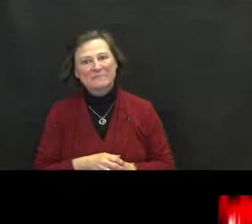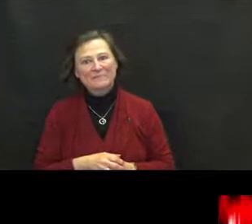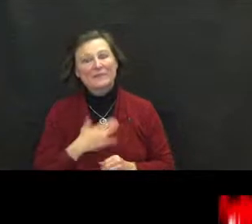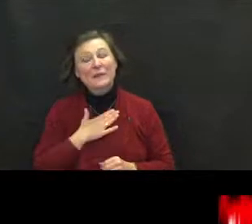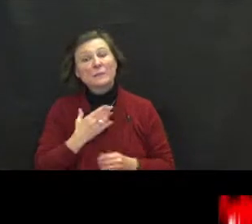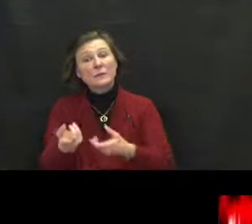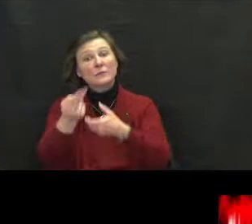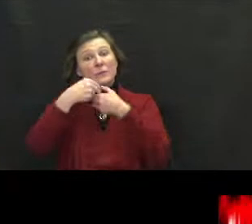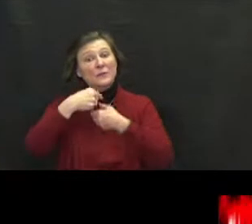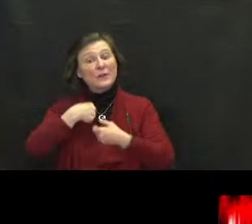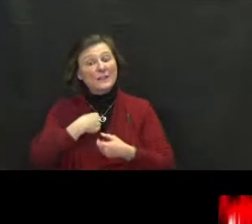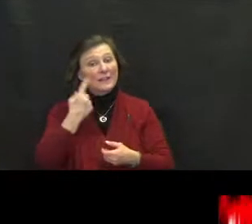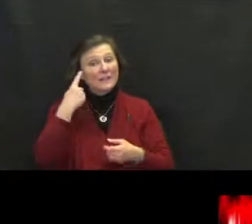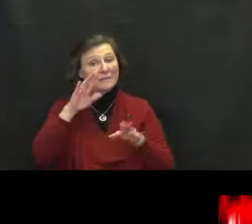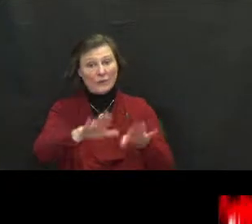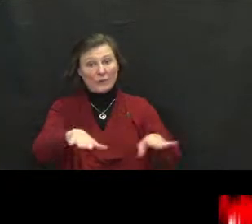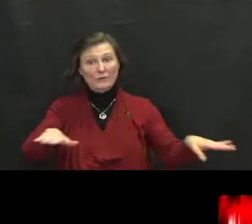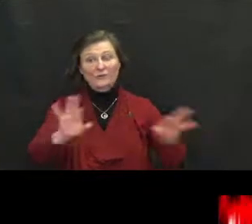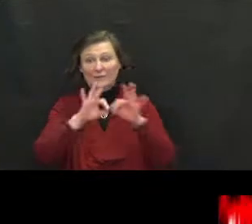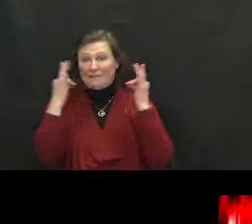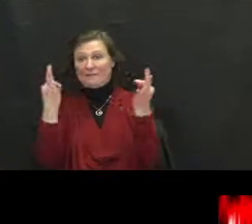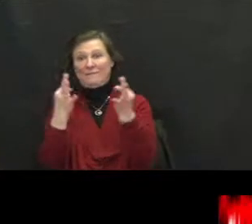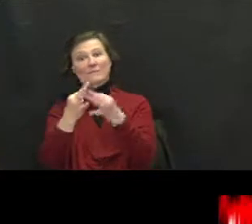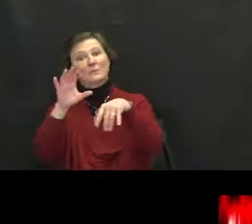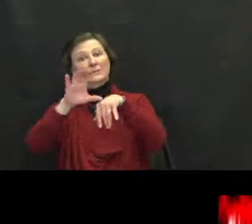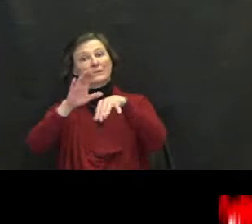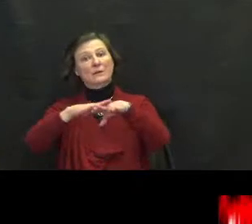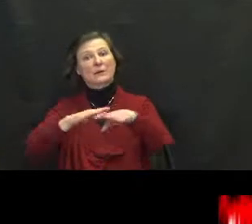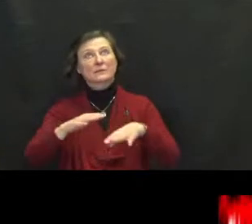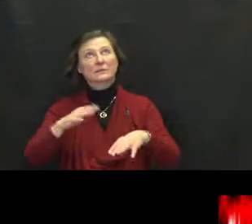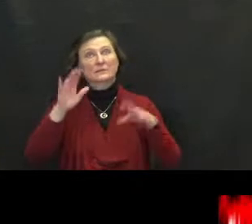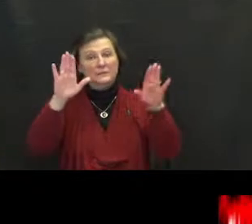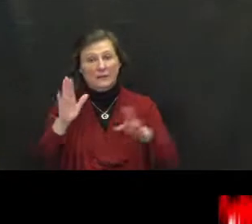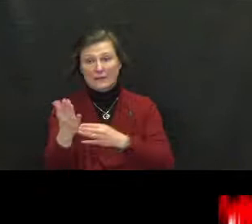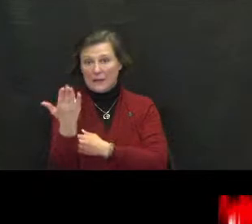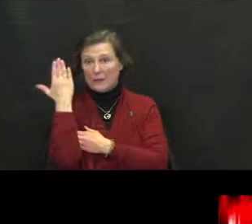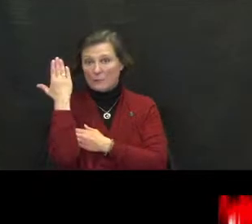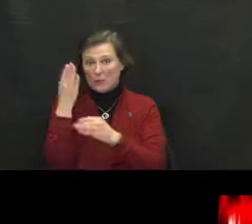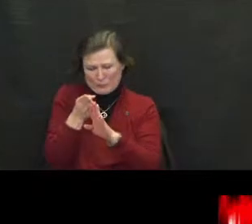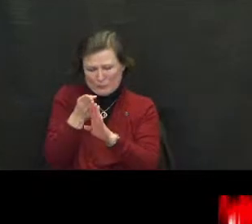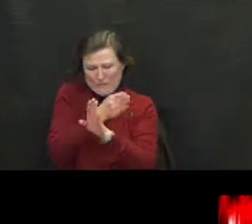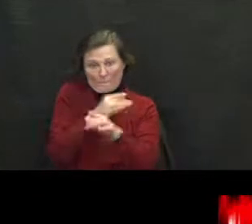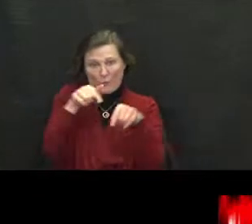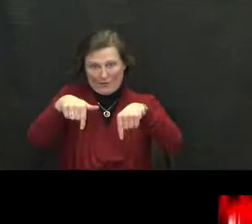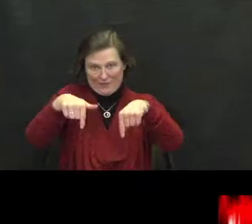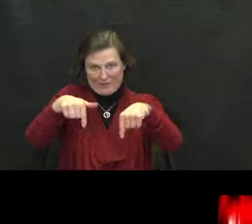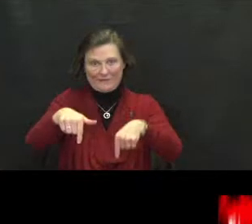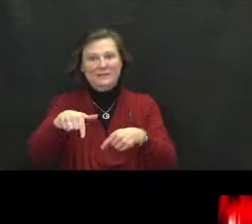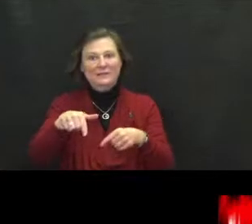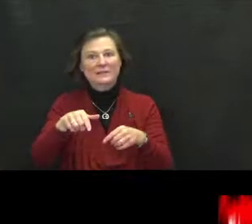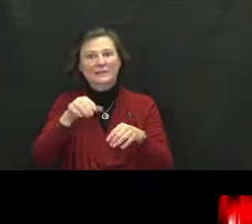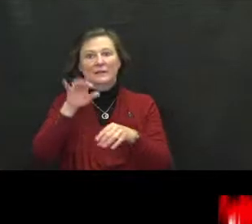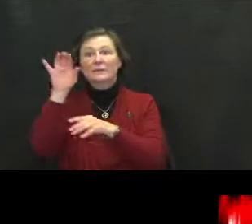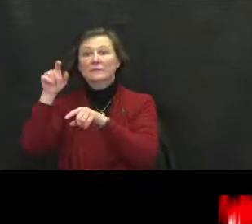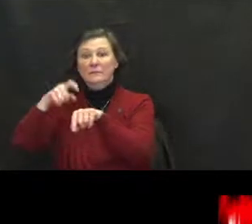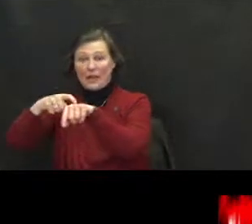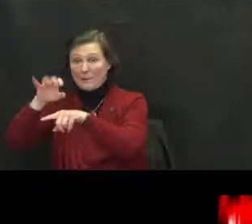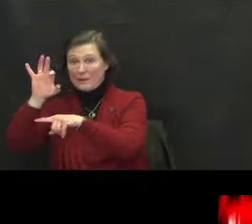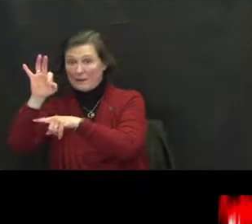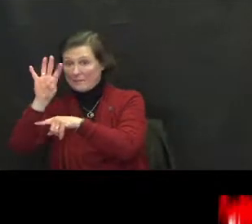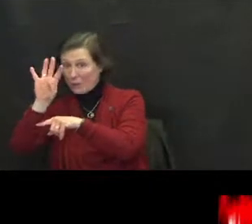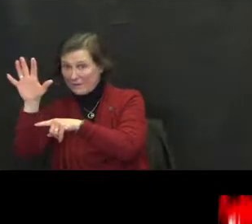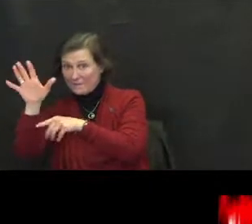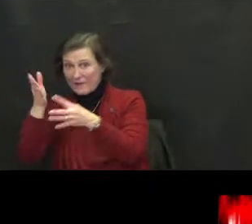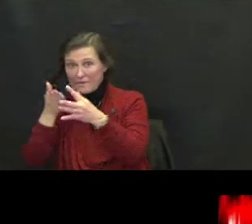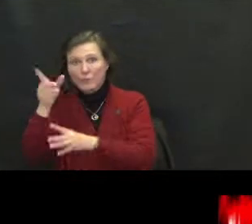joining us for the Children and Family Service being held live on Sunday mornings just before the live general service at 9:45 a.m.